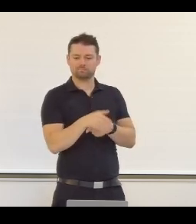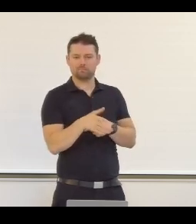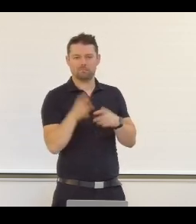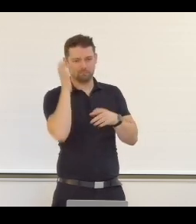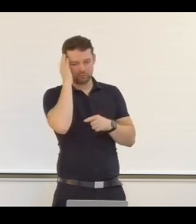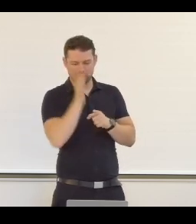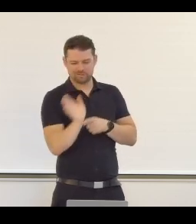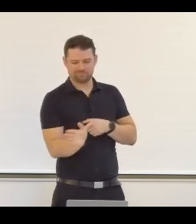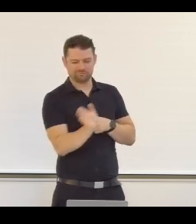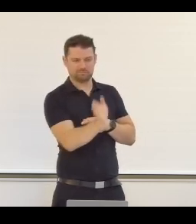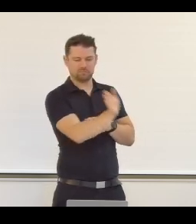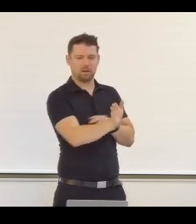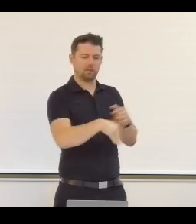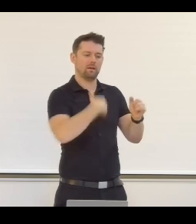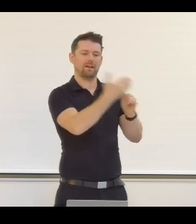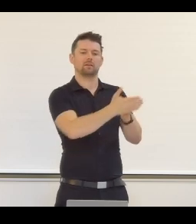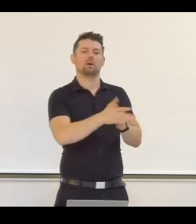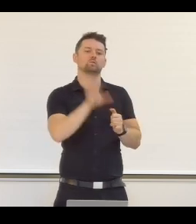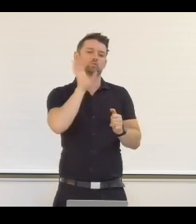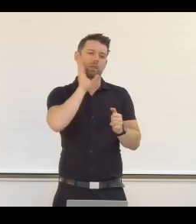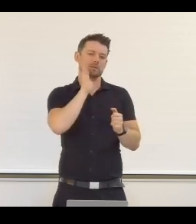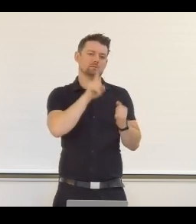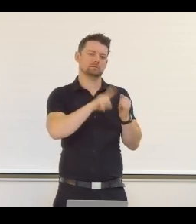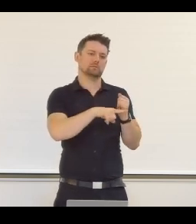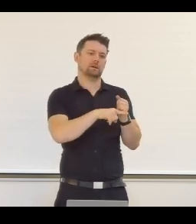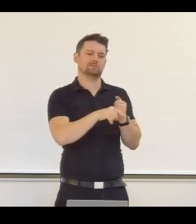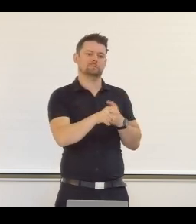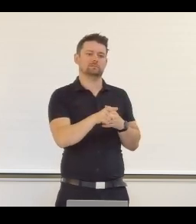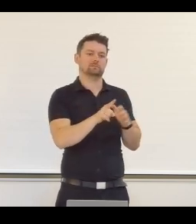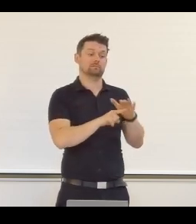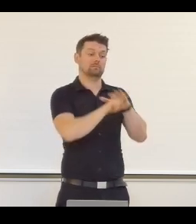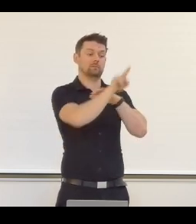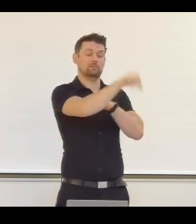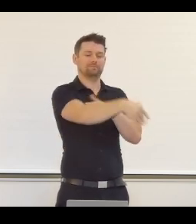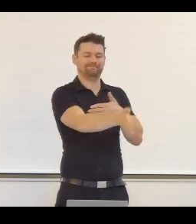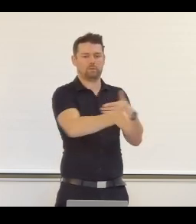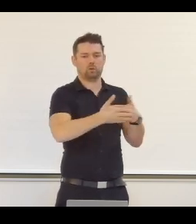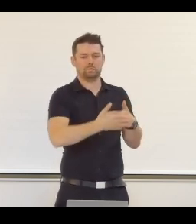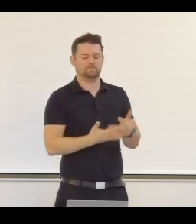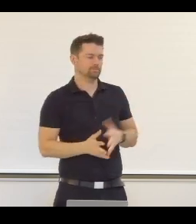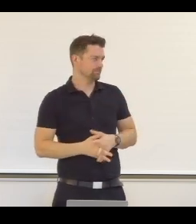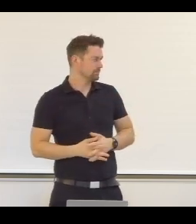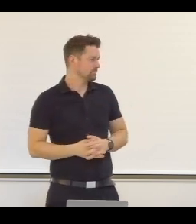at the very end, the bathroom and the access now closed to the Martian lander.